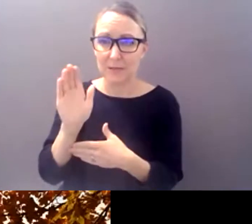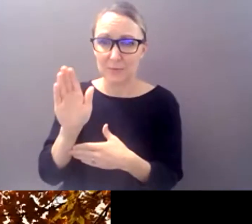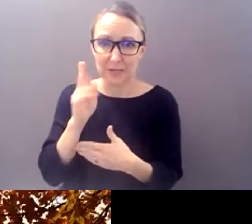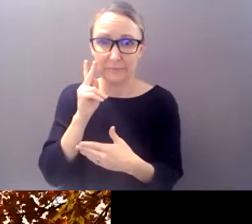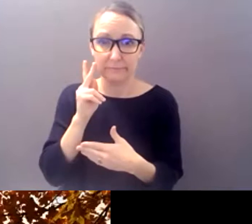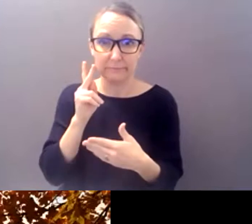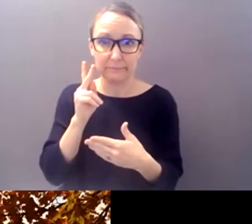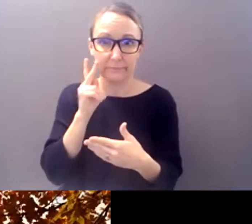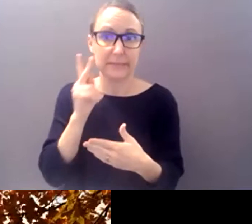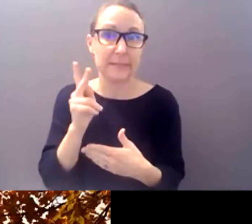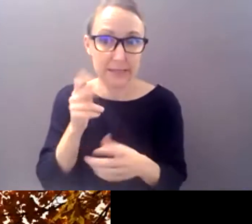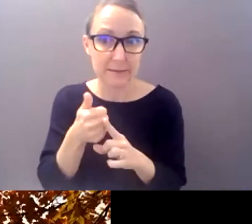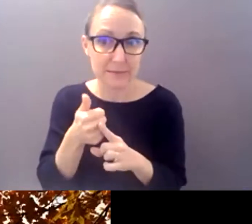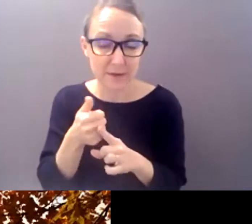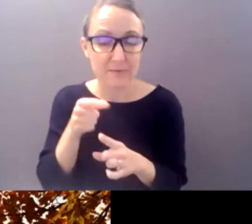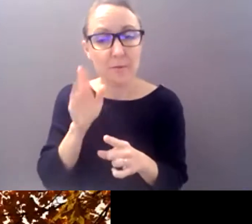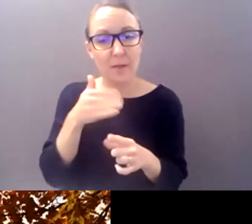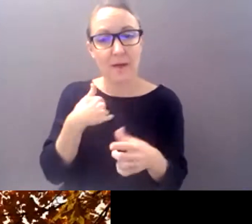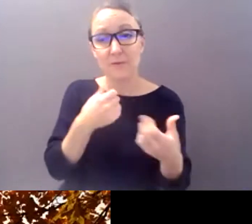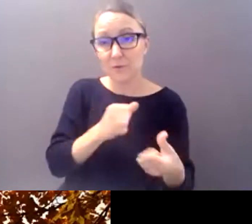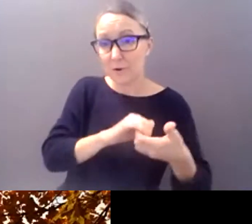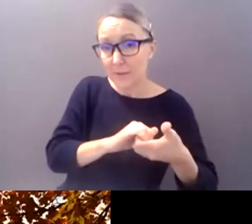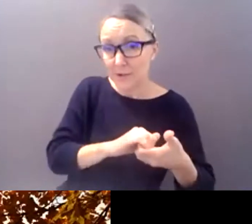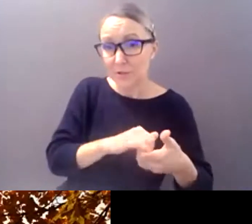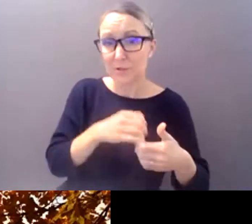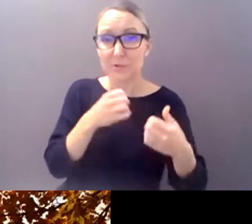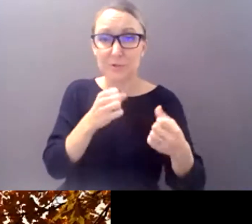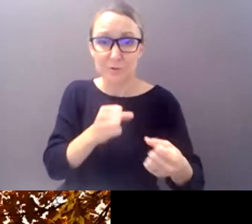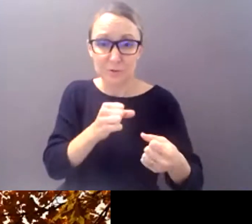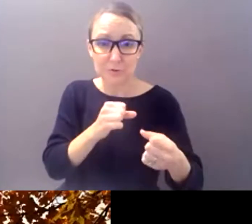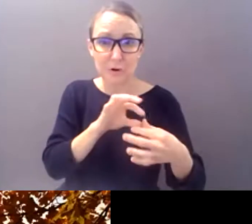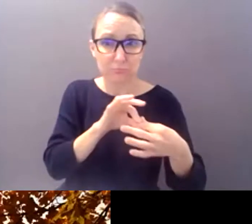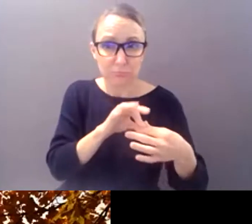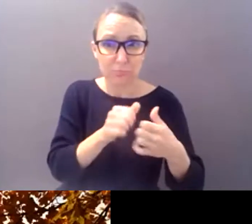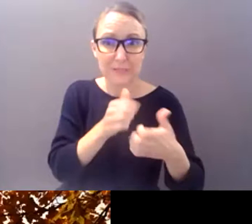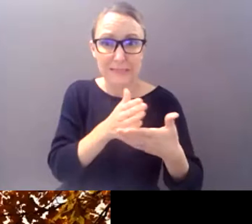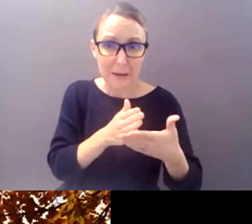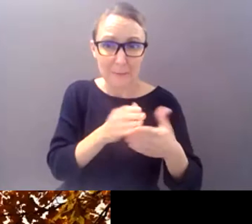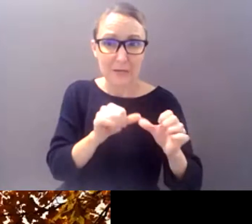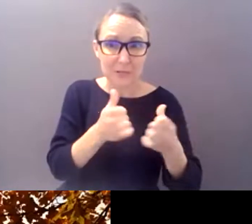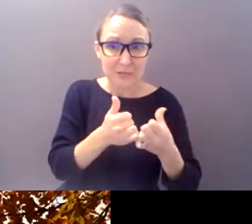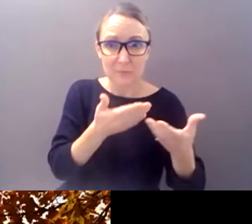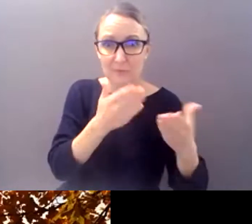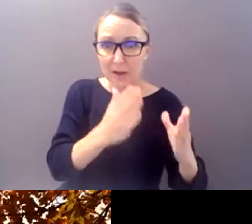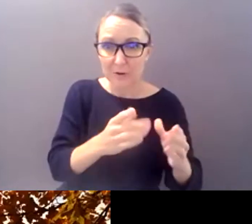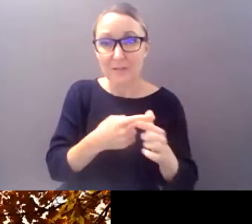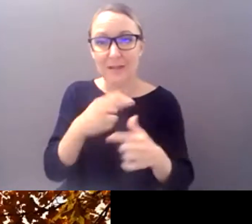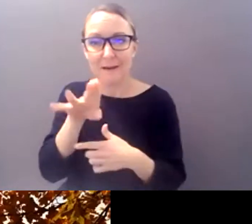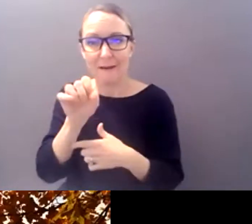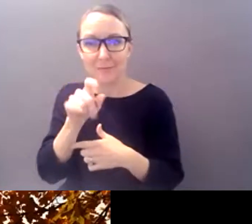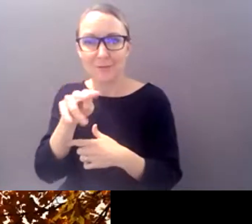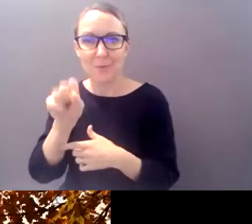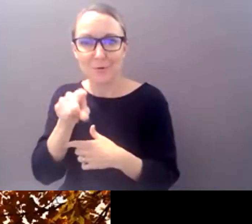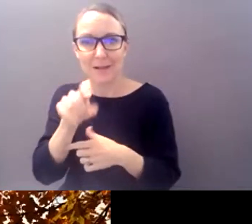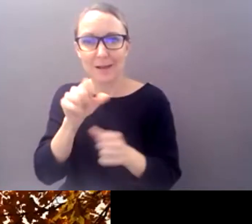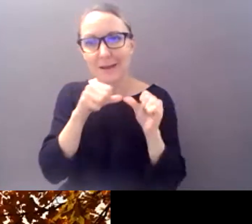they'll have really strong partnerships and collaborations with certain partners and providers. And through the hubs and spokes model, they would continue to strengthen